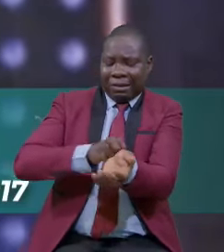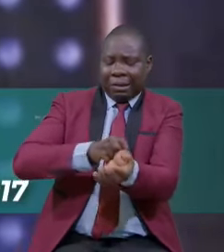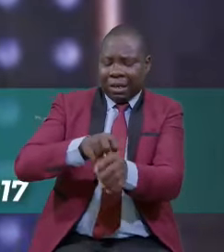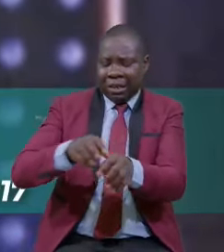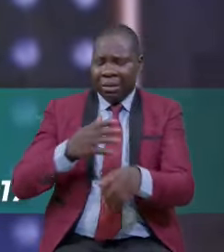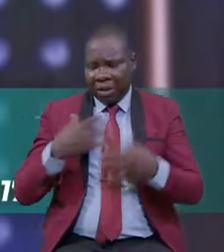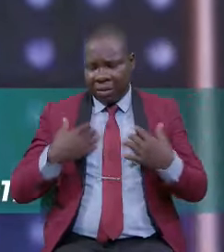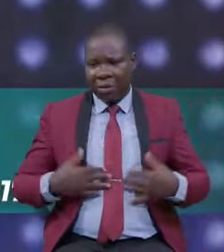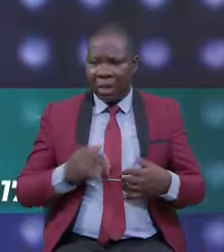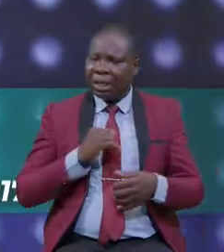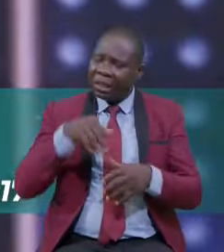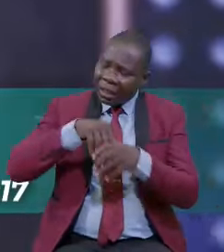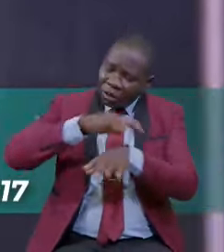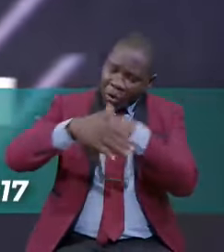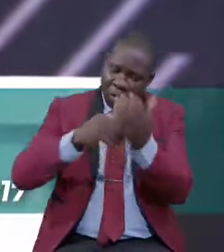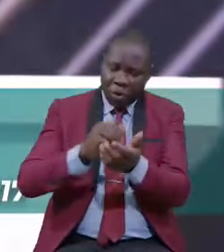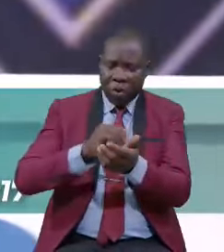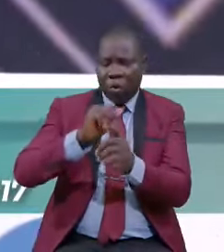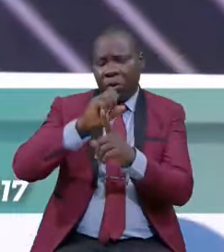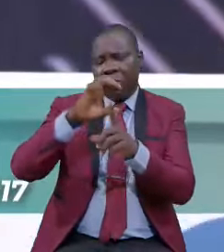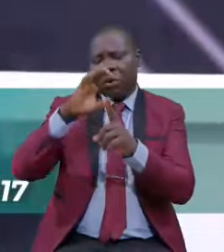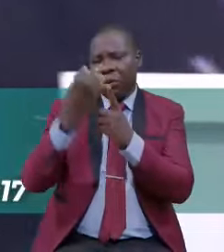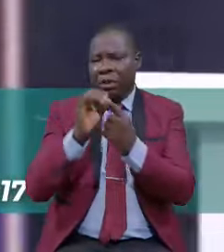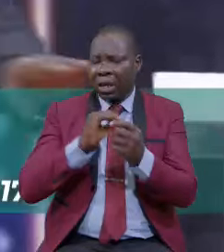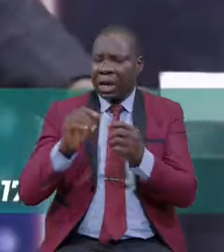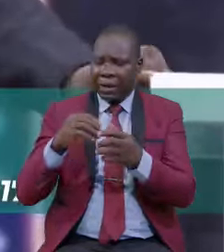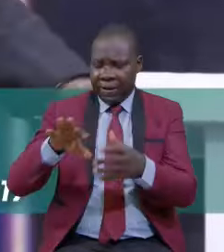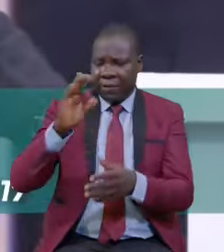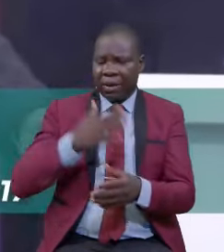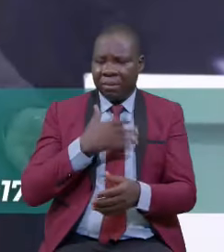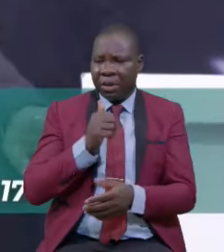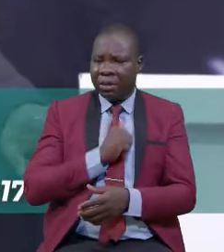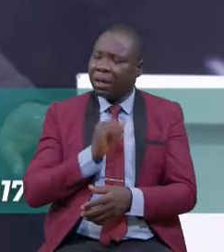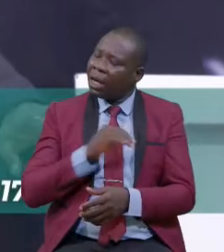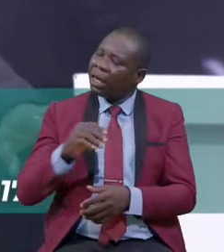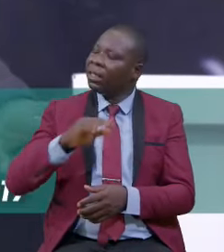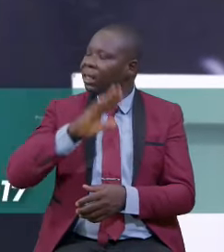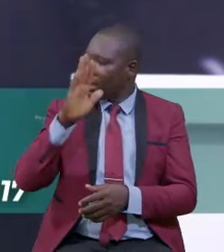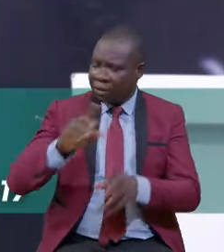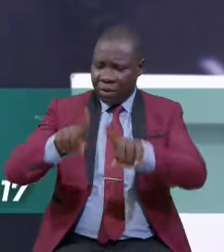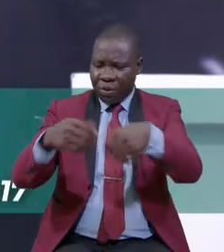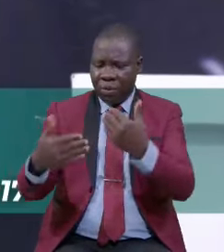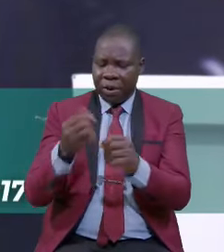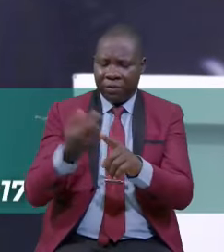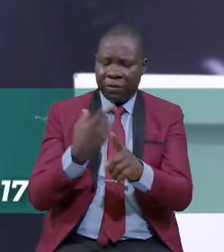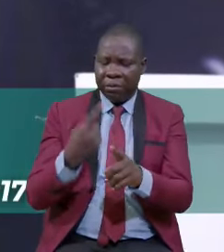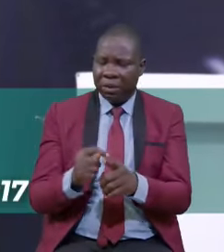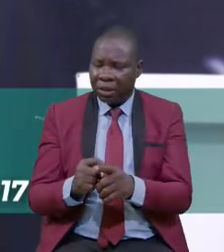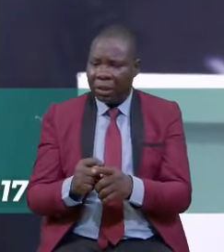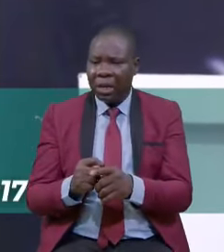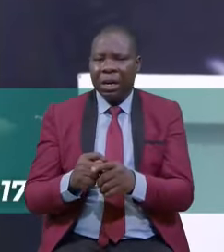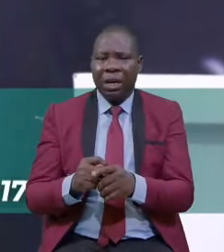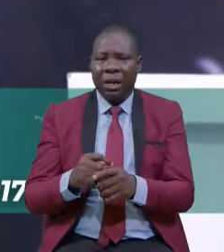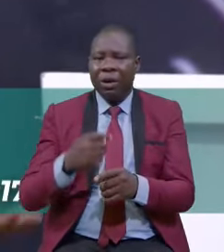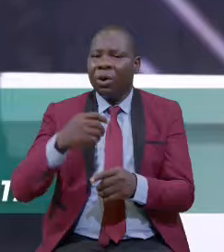back from the commandment of his mouth. The wife said, curse God and die. What are you living for?